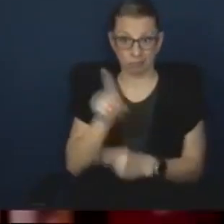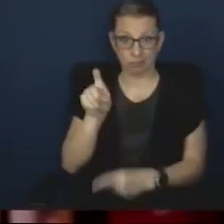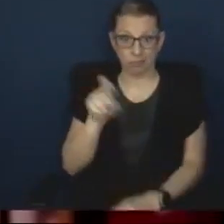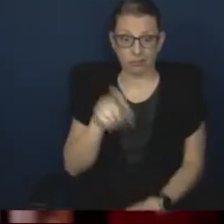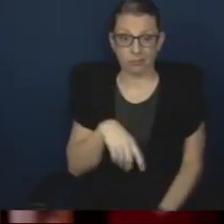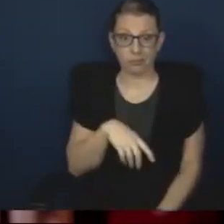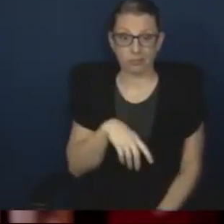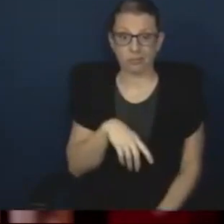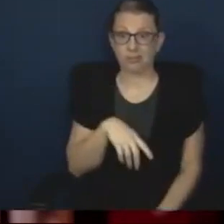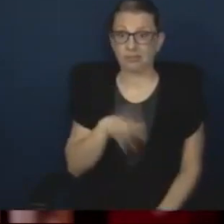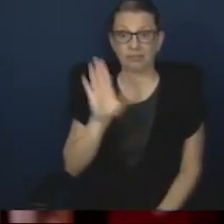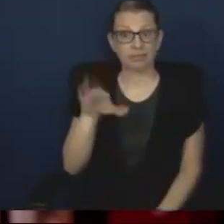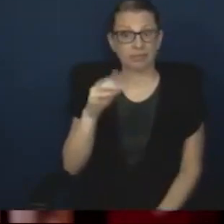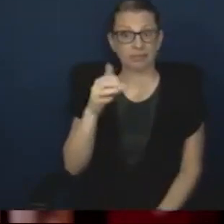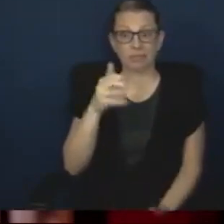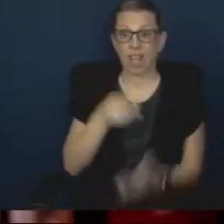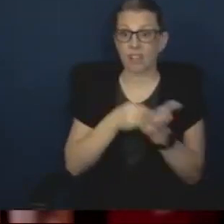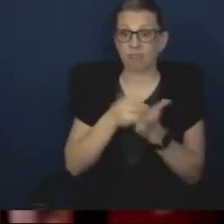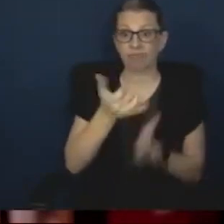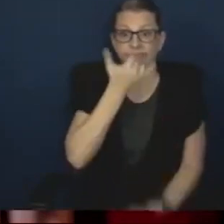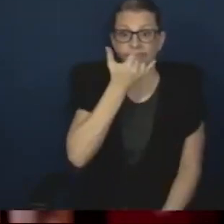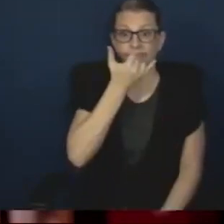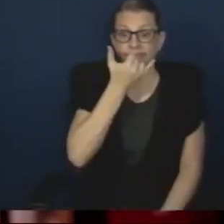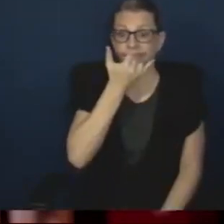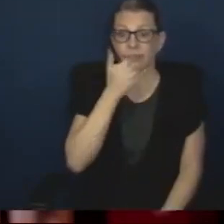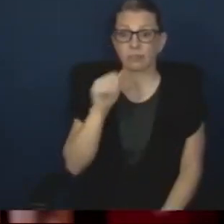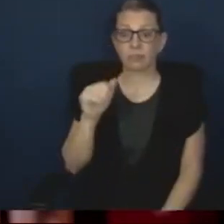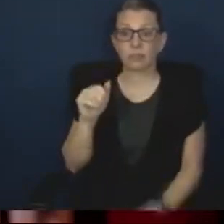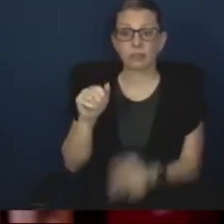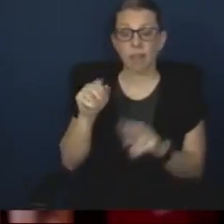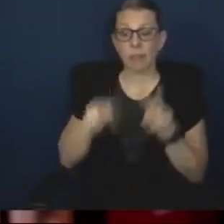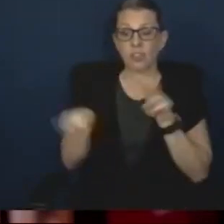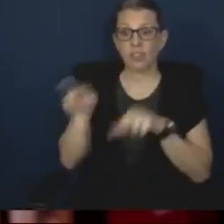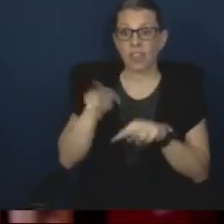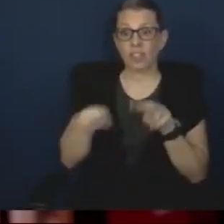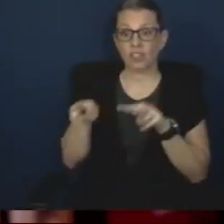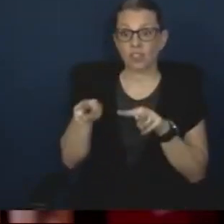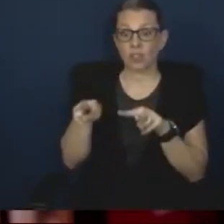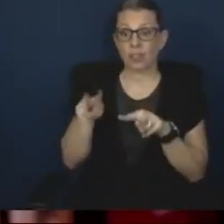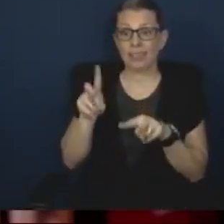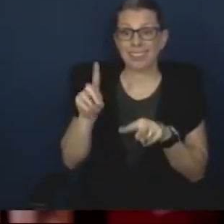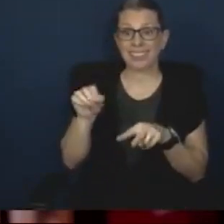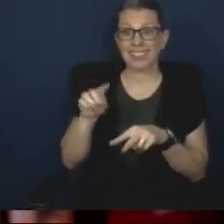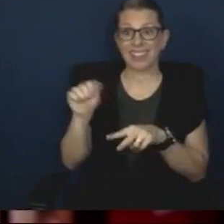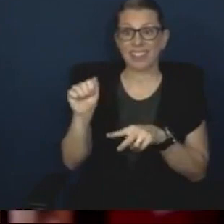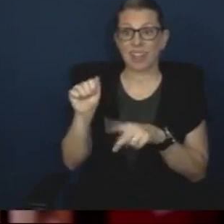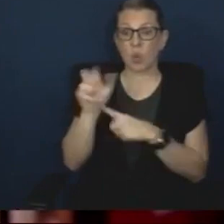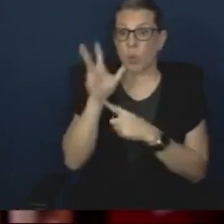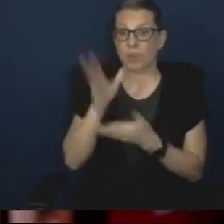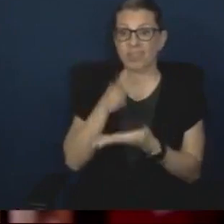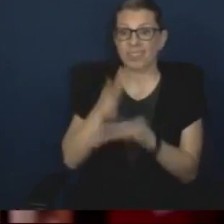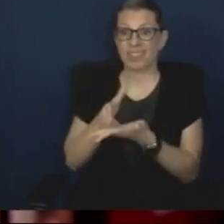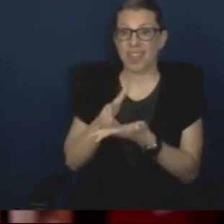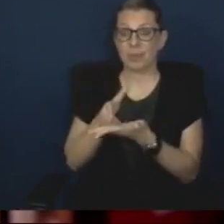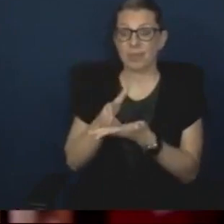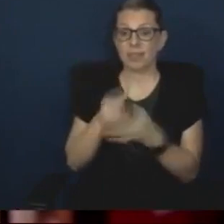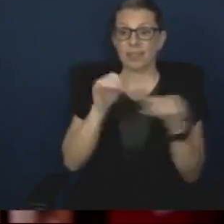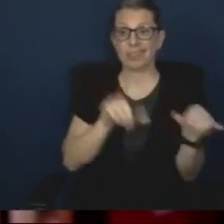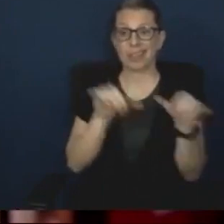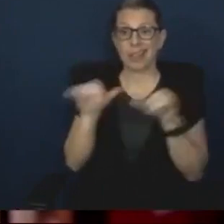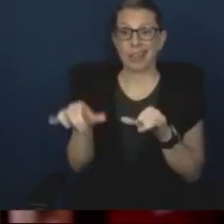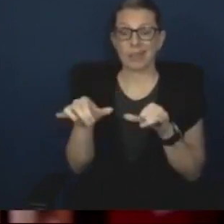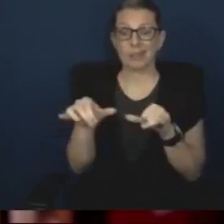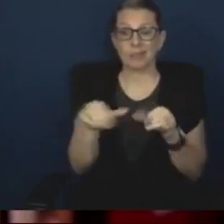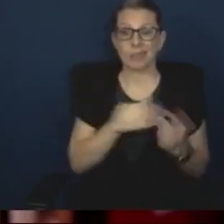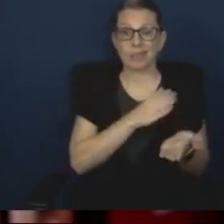just wrong, and based on anecdotal observations, the Delta variant will be stopped by the same measures that have stopped